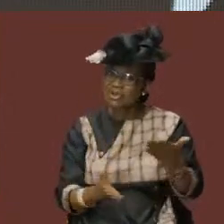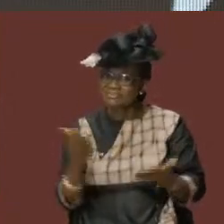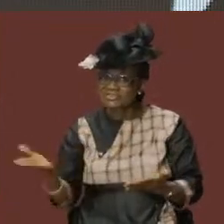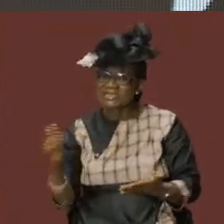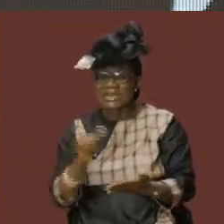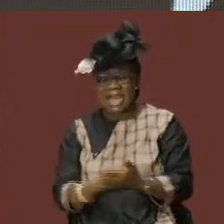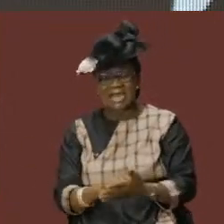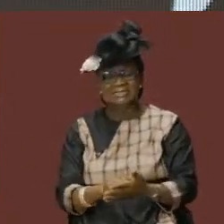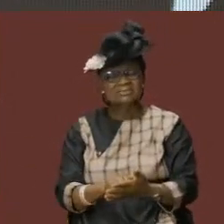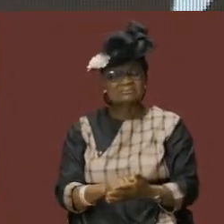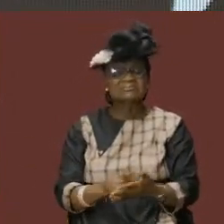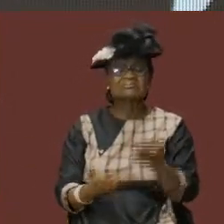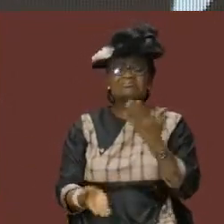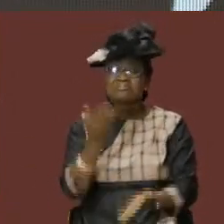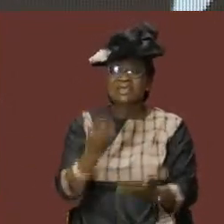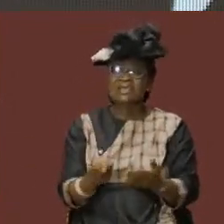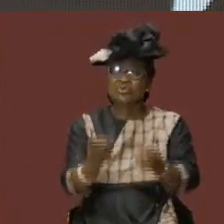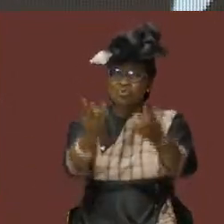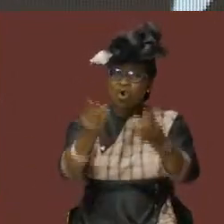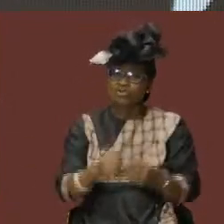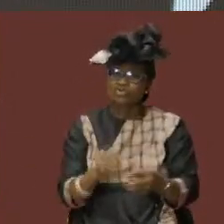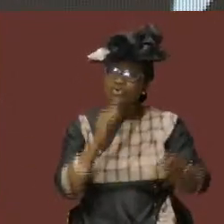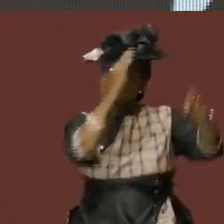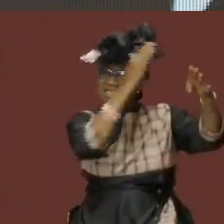you from doing so.